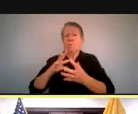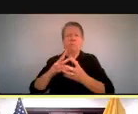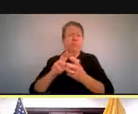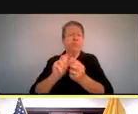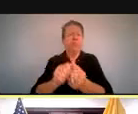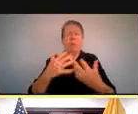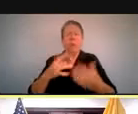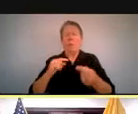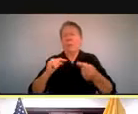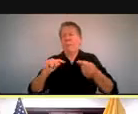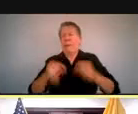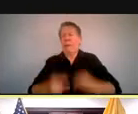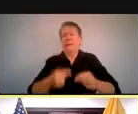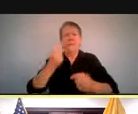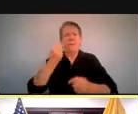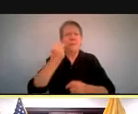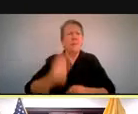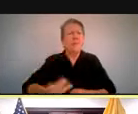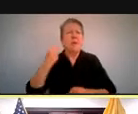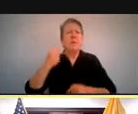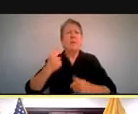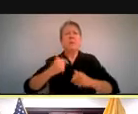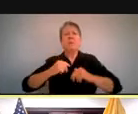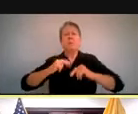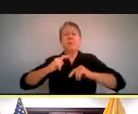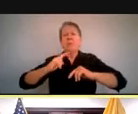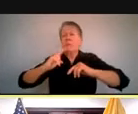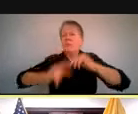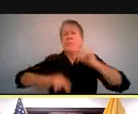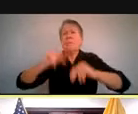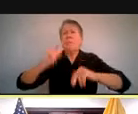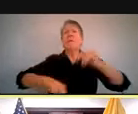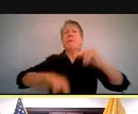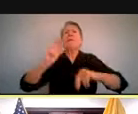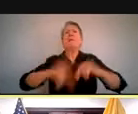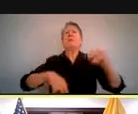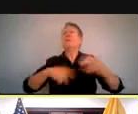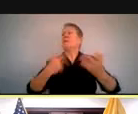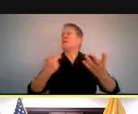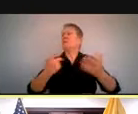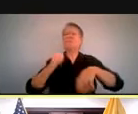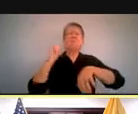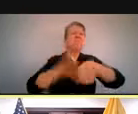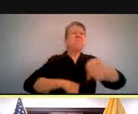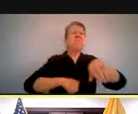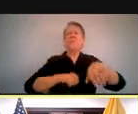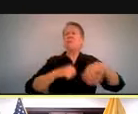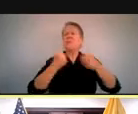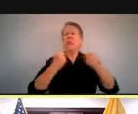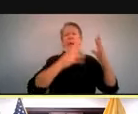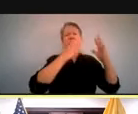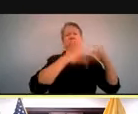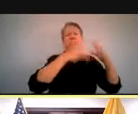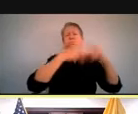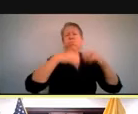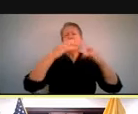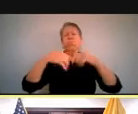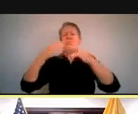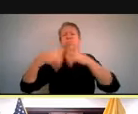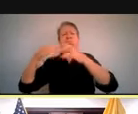resilient. We know that there are families to this day who still are not back to where they were before Sandy ripped